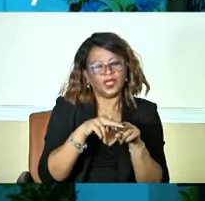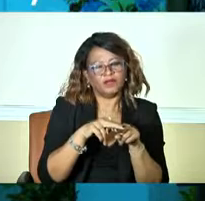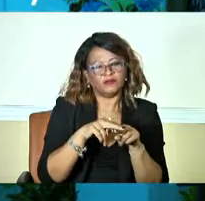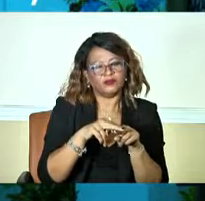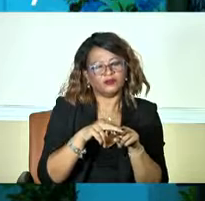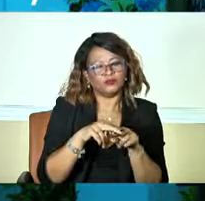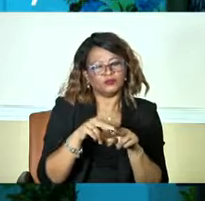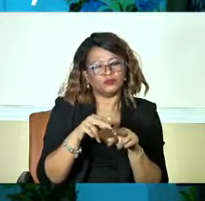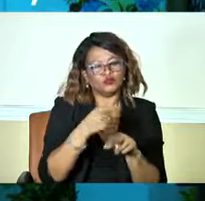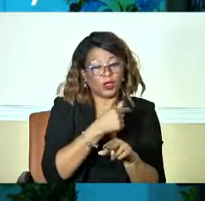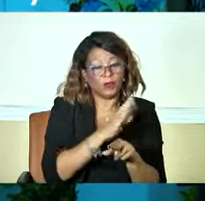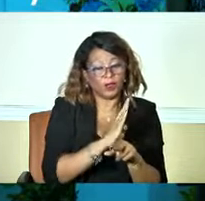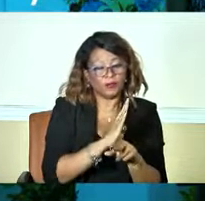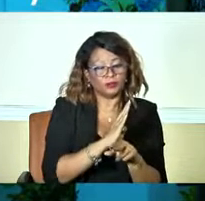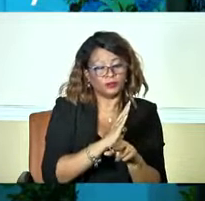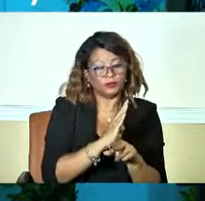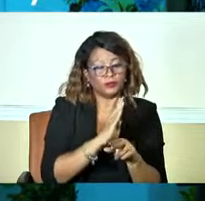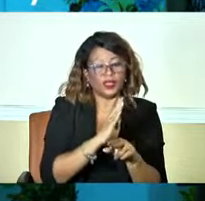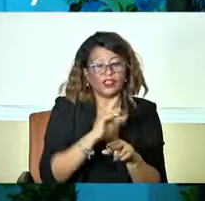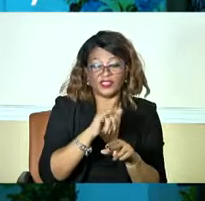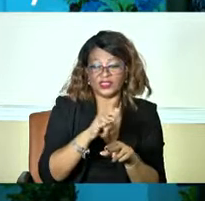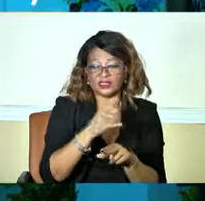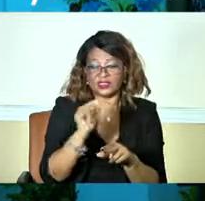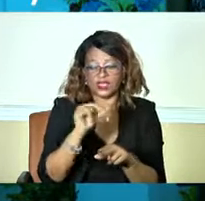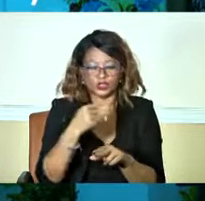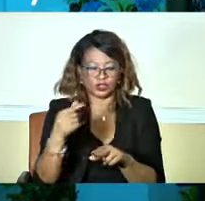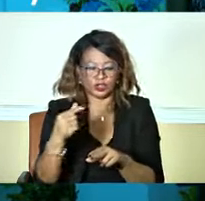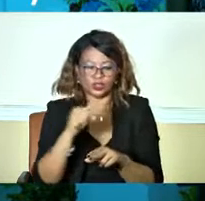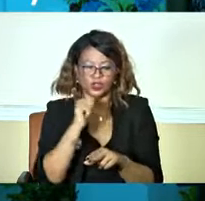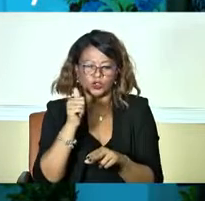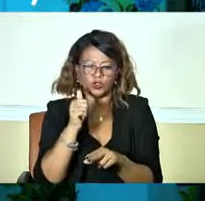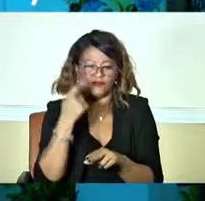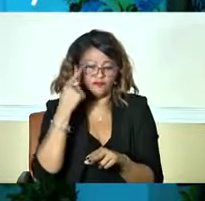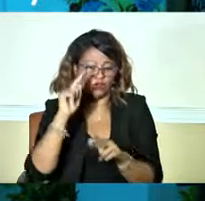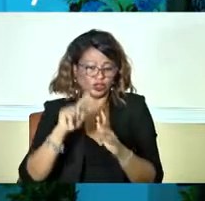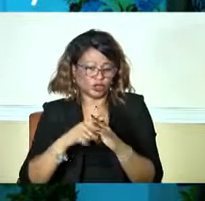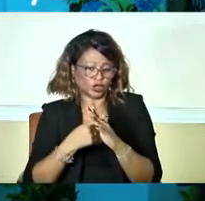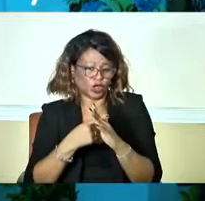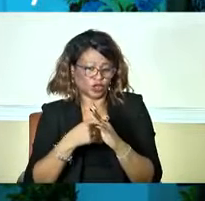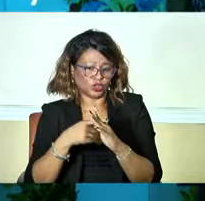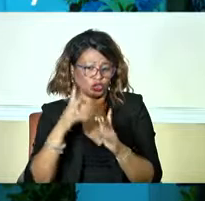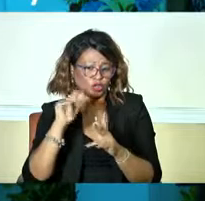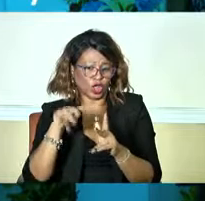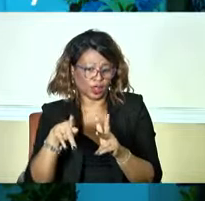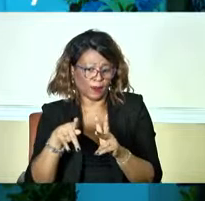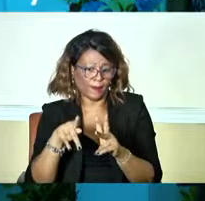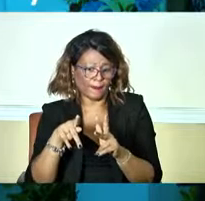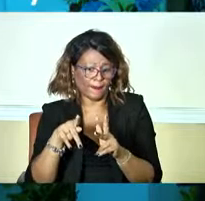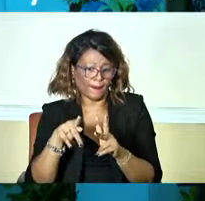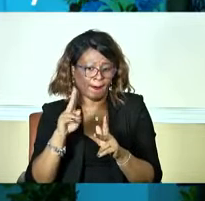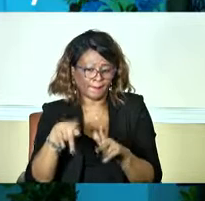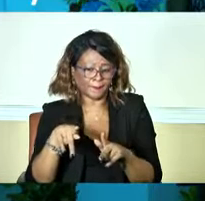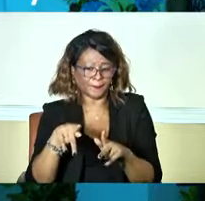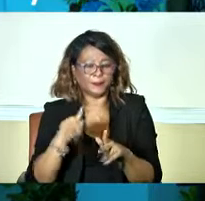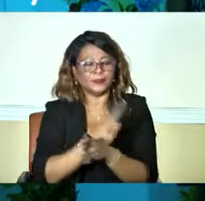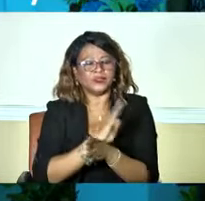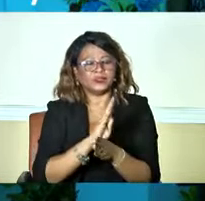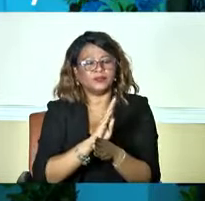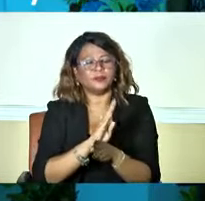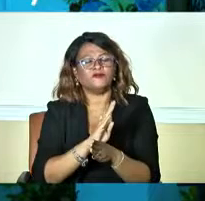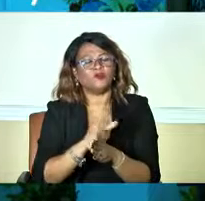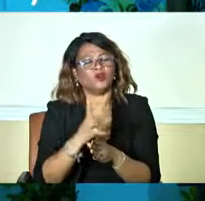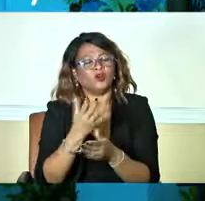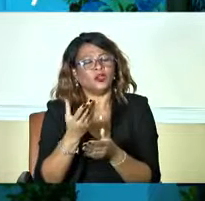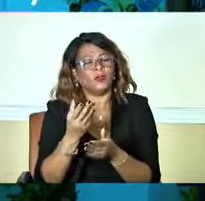focus. These TIGs are not just for startup enterprises, but also for existing